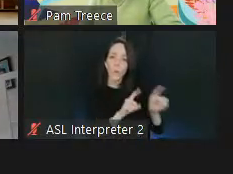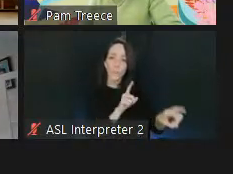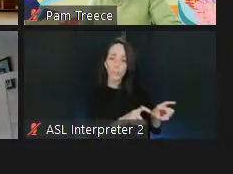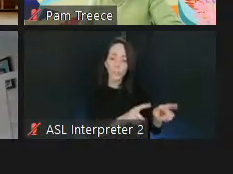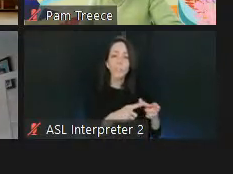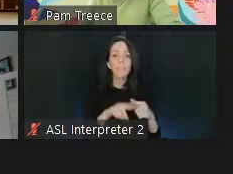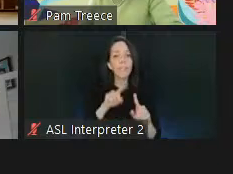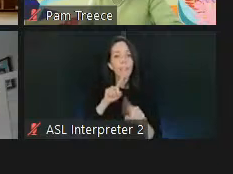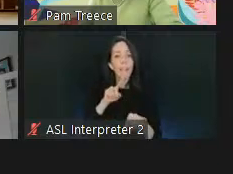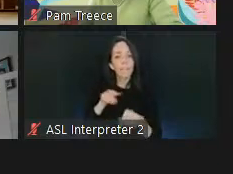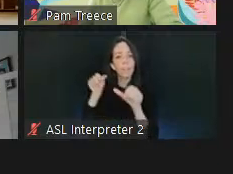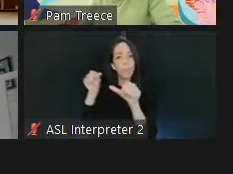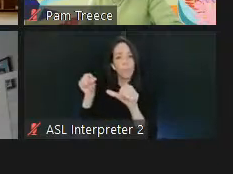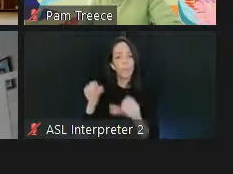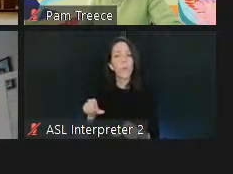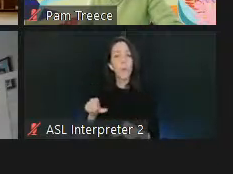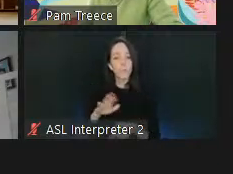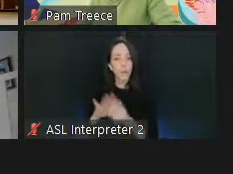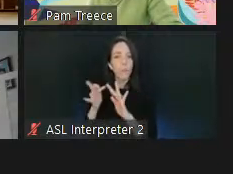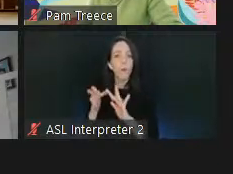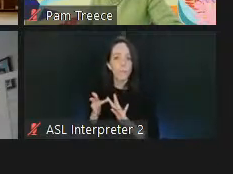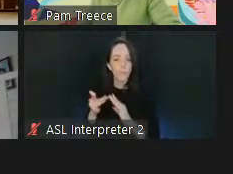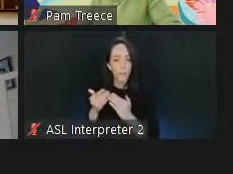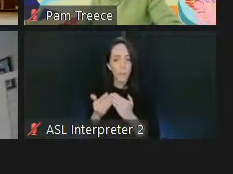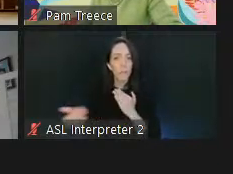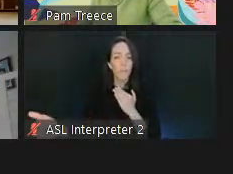and post those to the website as we go forward.